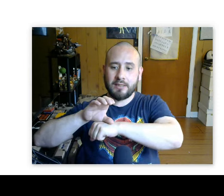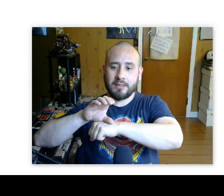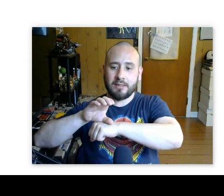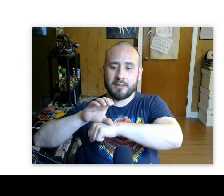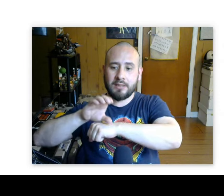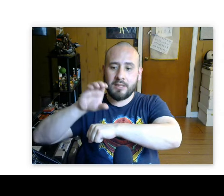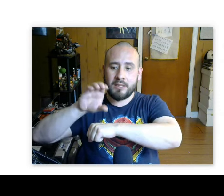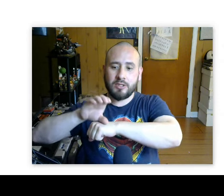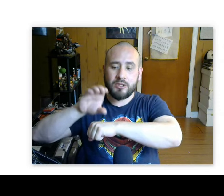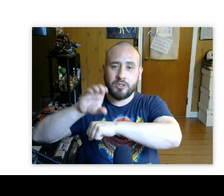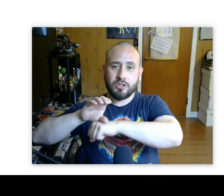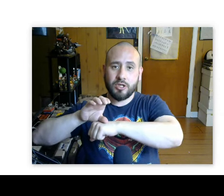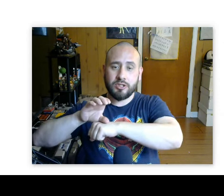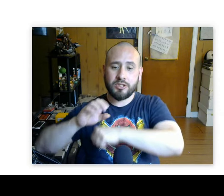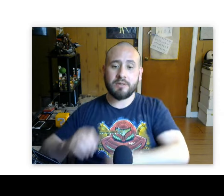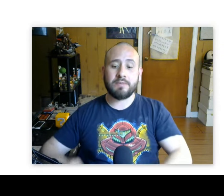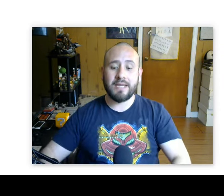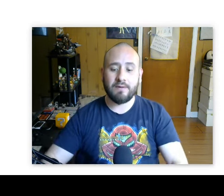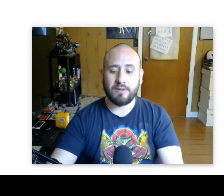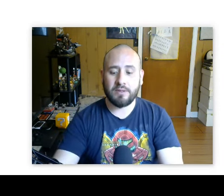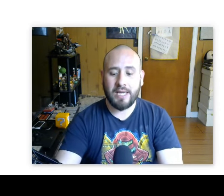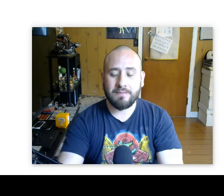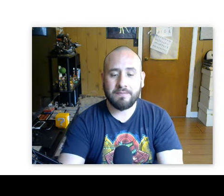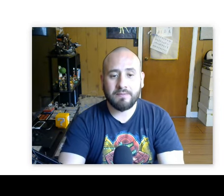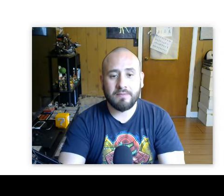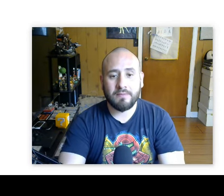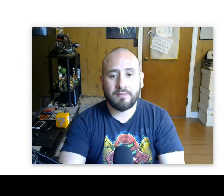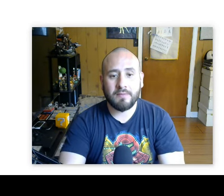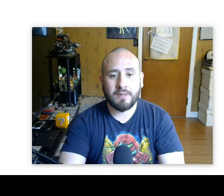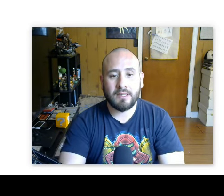Chocolate, church. Be careful, okay?